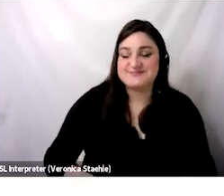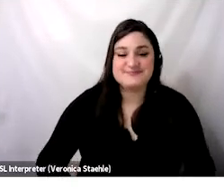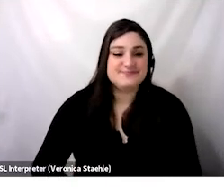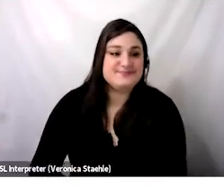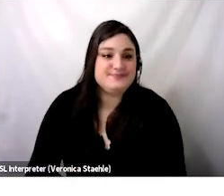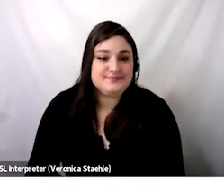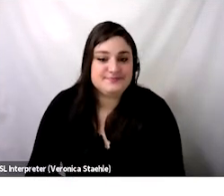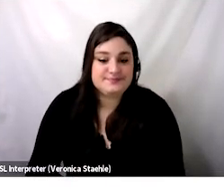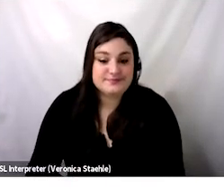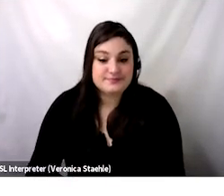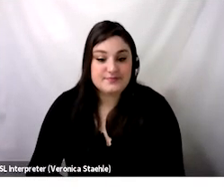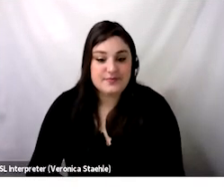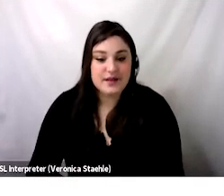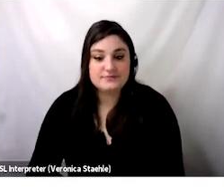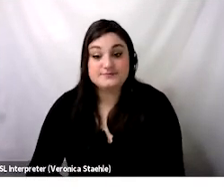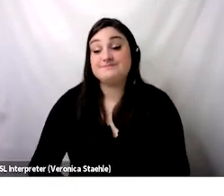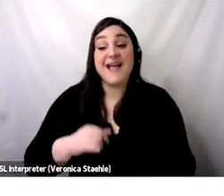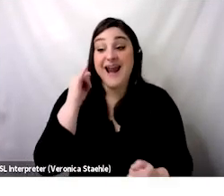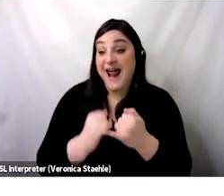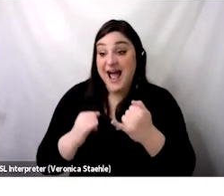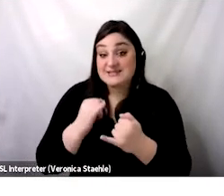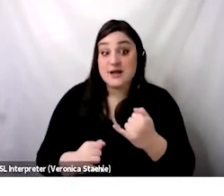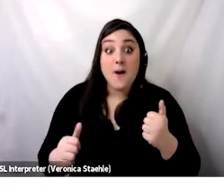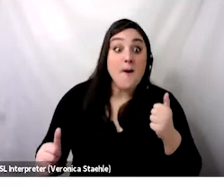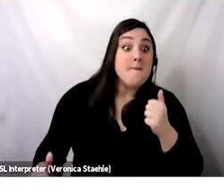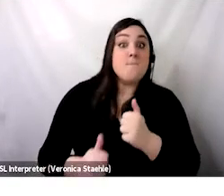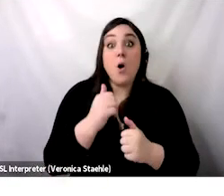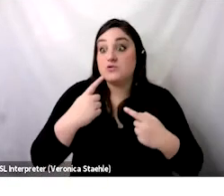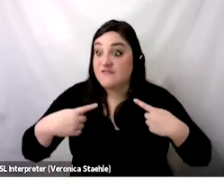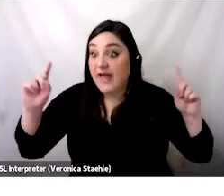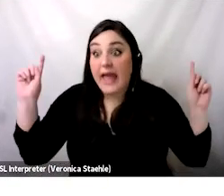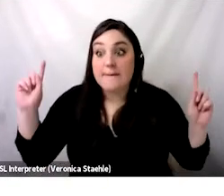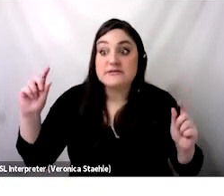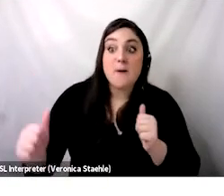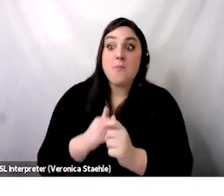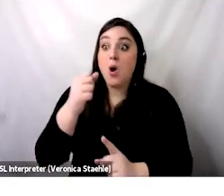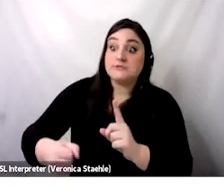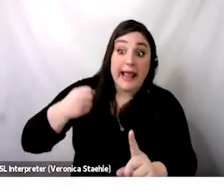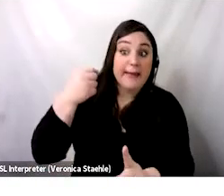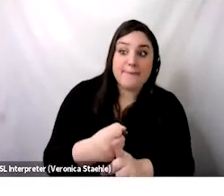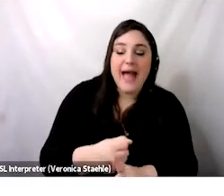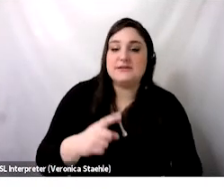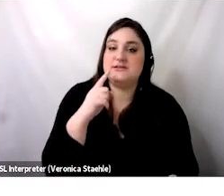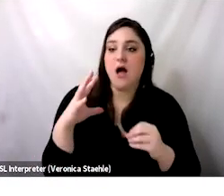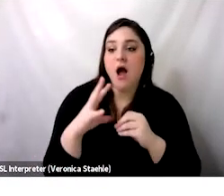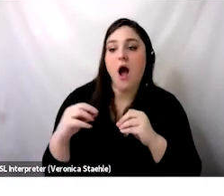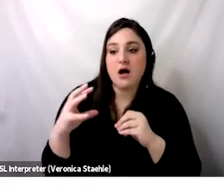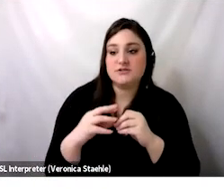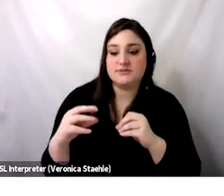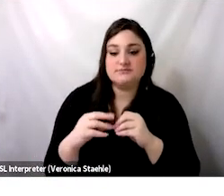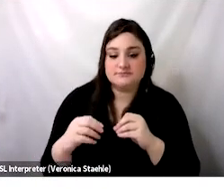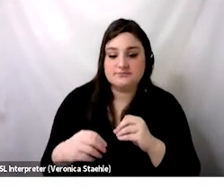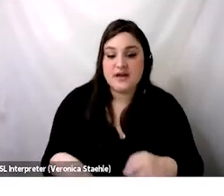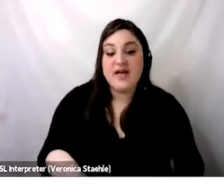cotton. Cotton would change the industry, from ag to